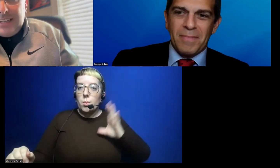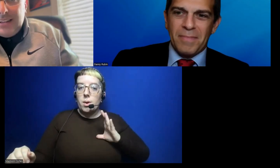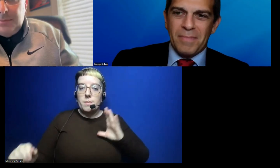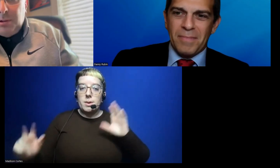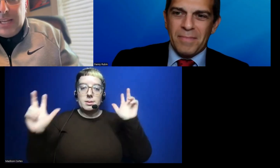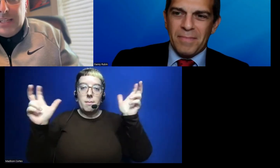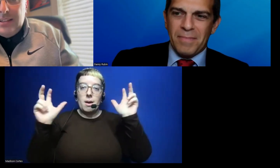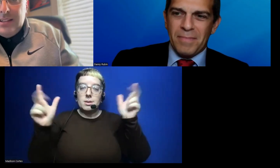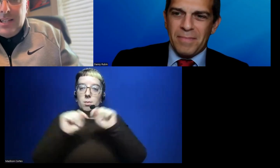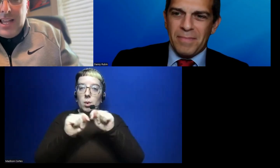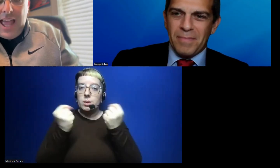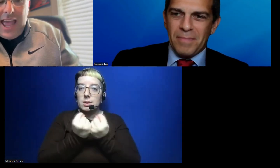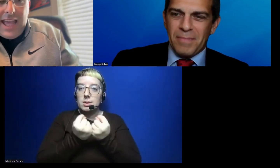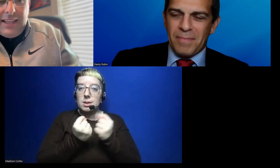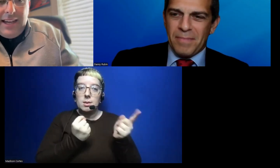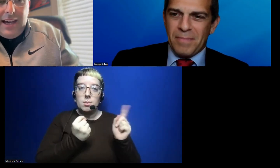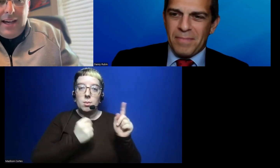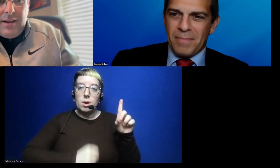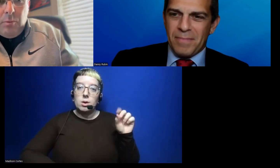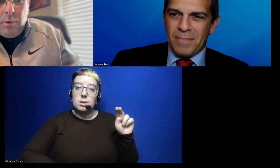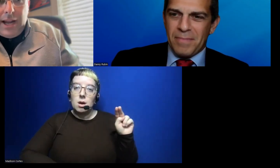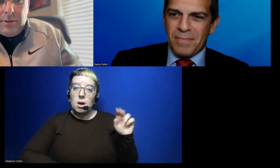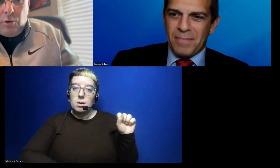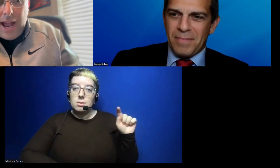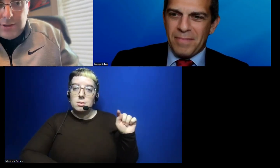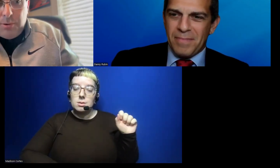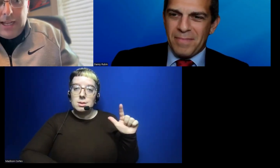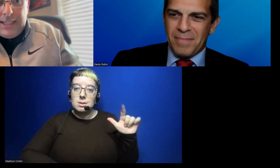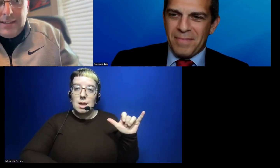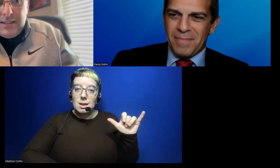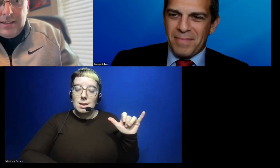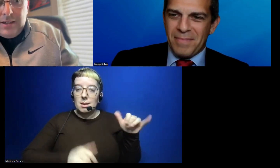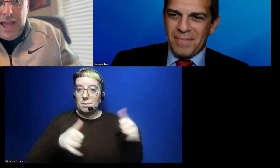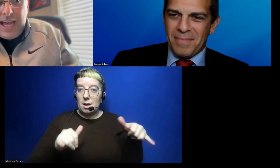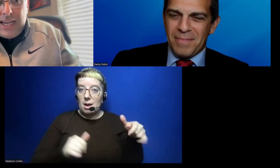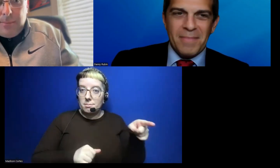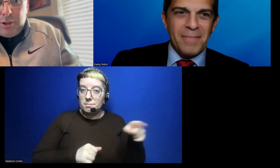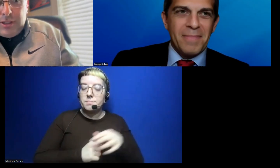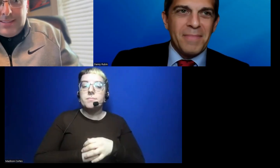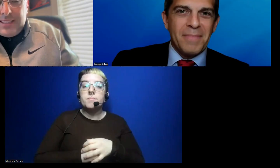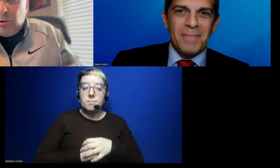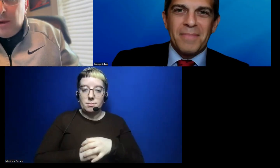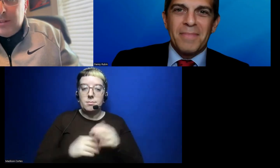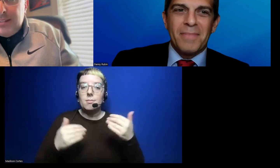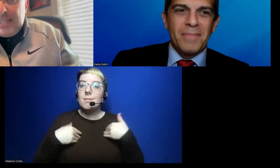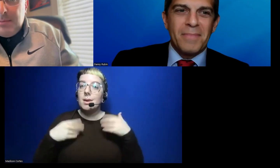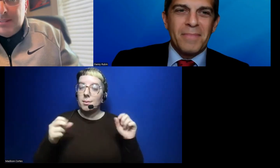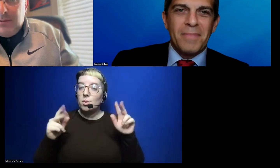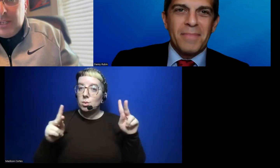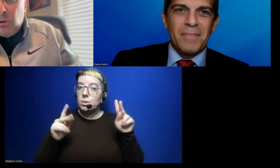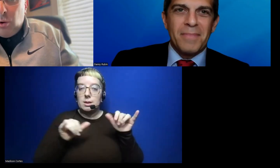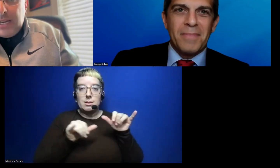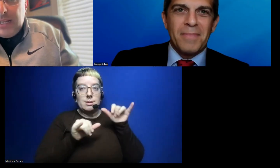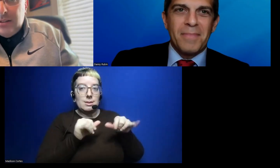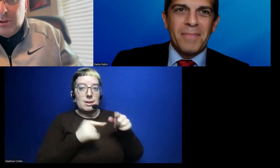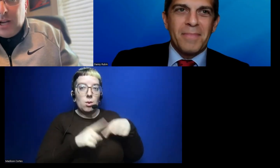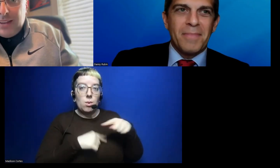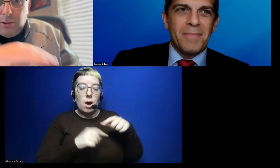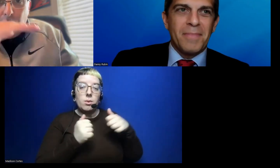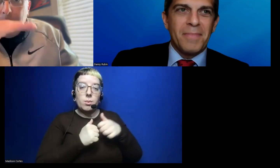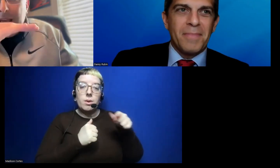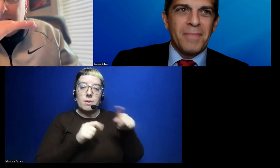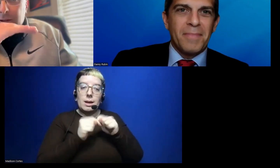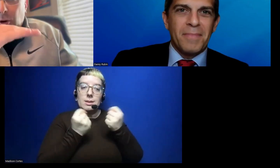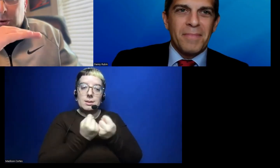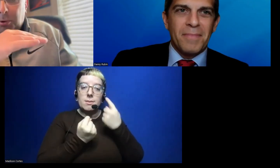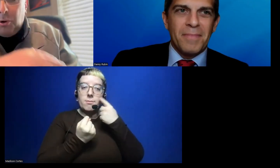where Don Staley played. And when I graduated, had an opportunity to stick around with the team as a video coordinator, so kind of